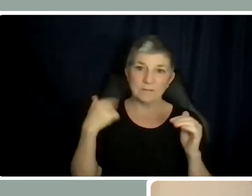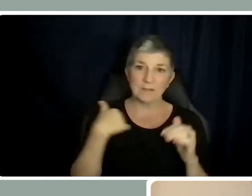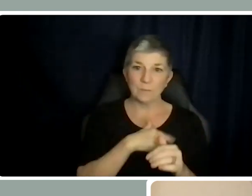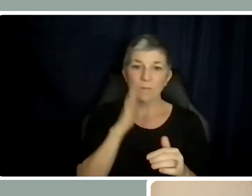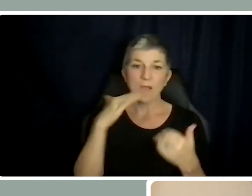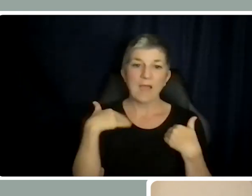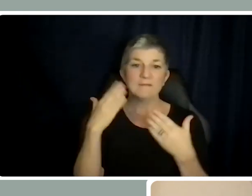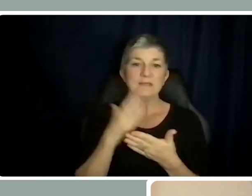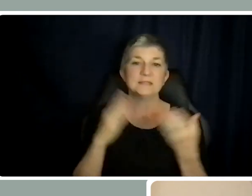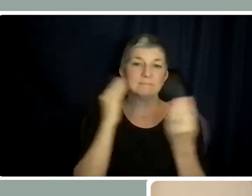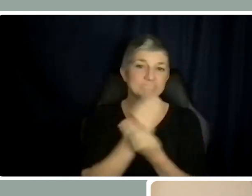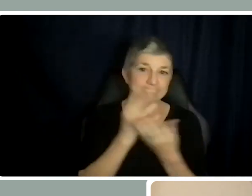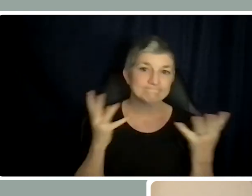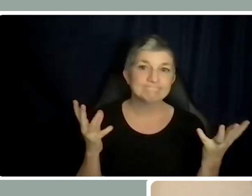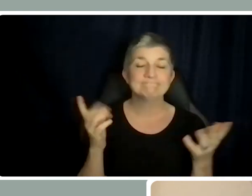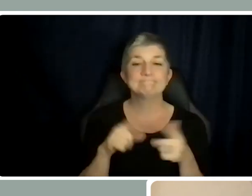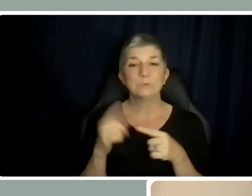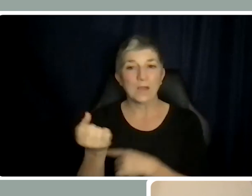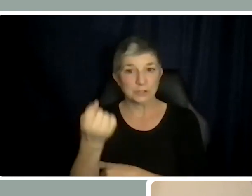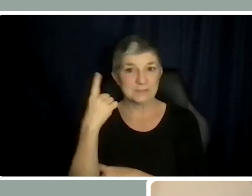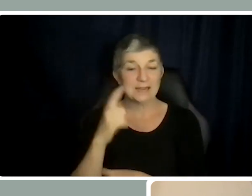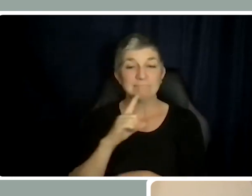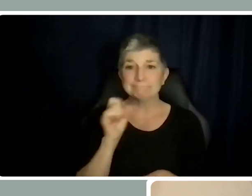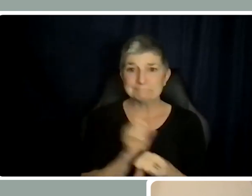some data to understand if we